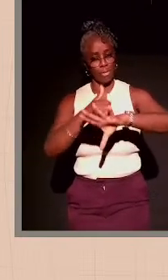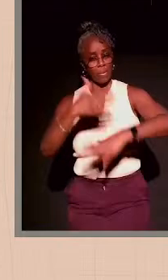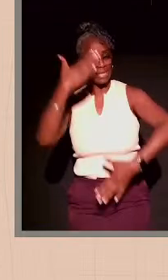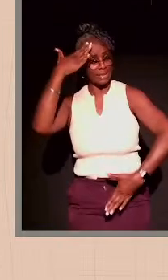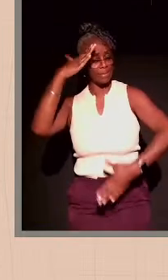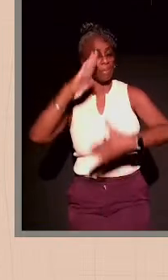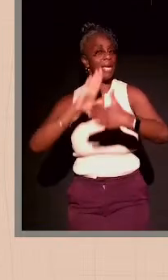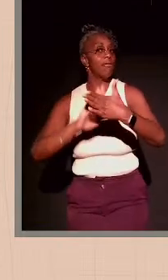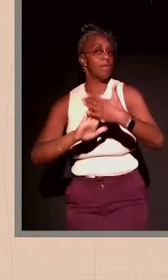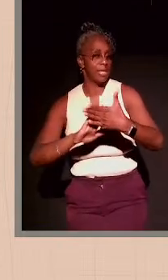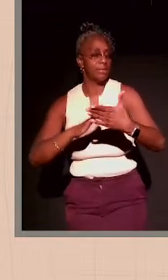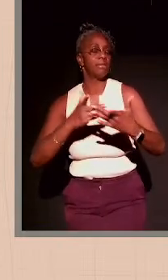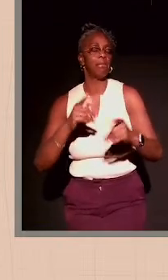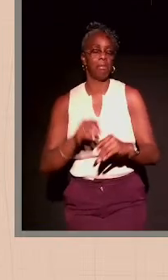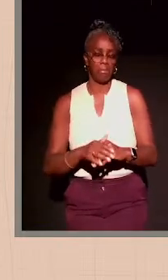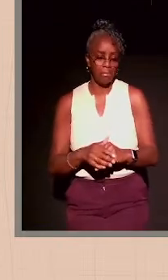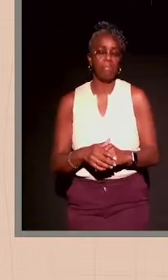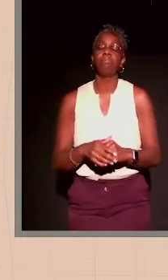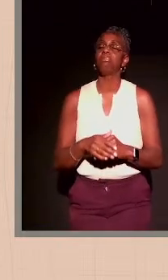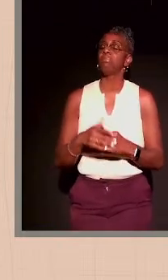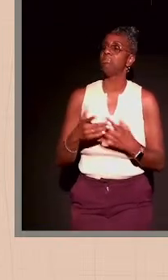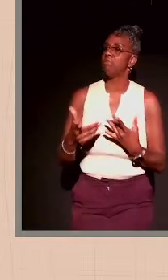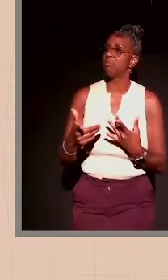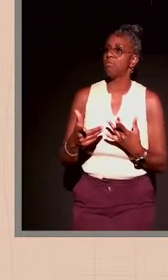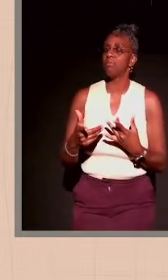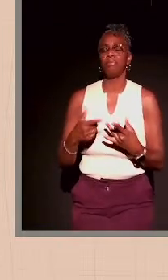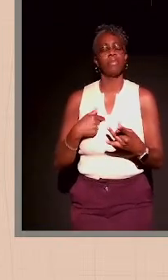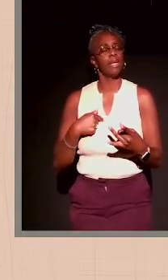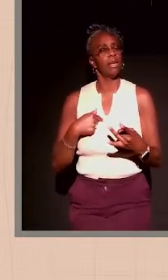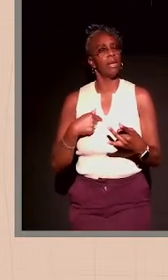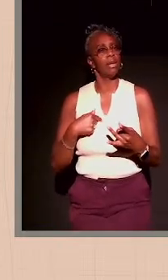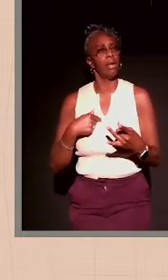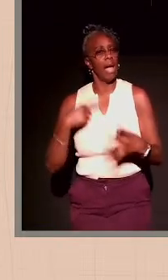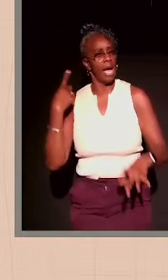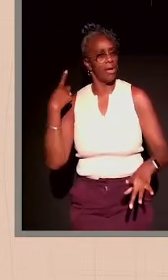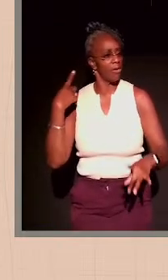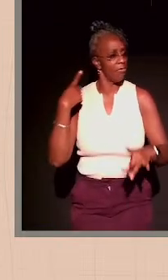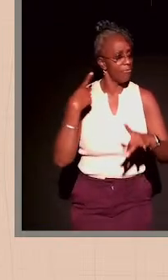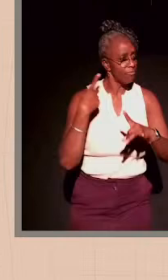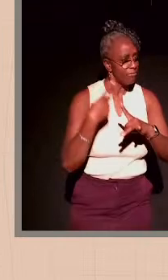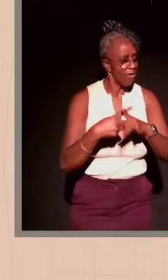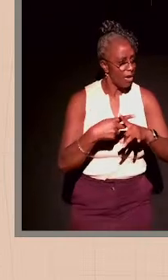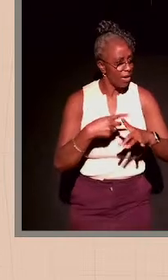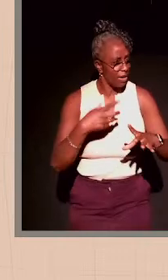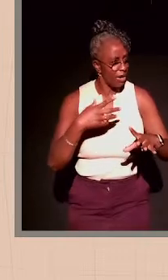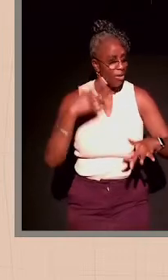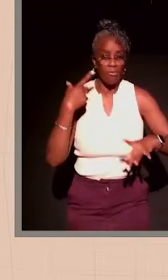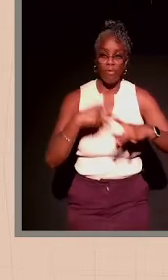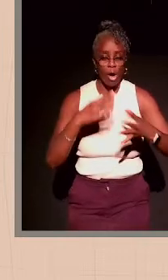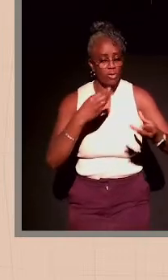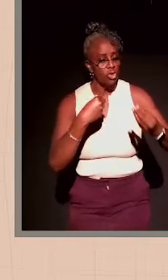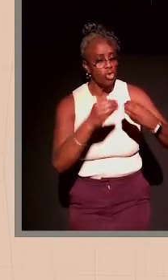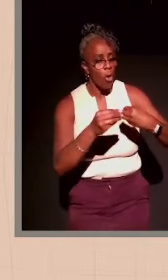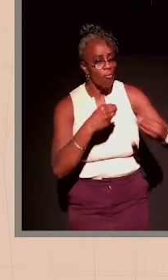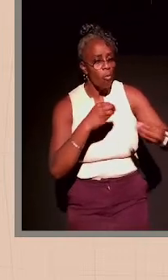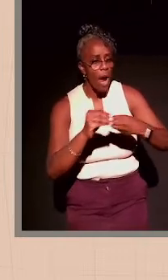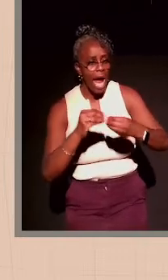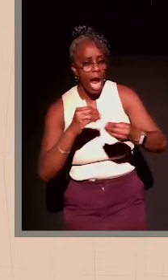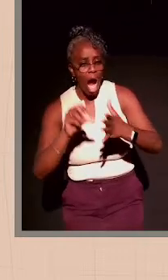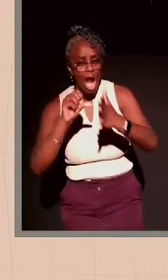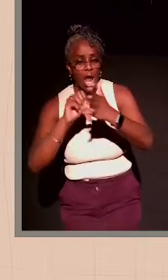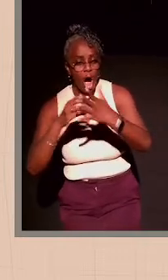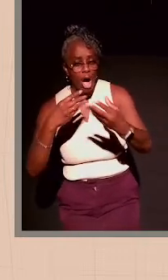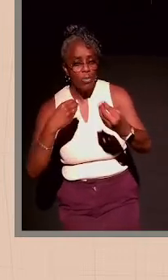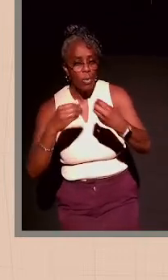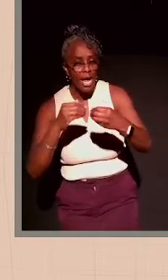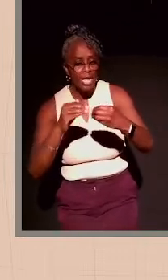And while I've always had a fascination for software hardware that produces